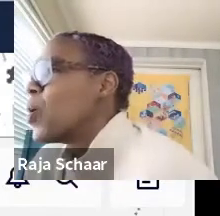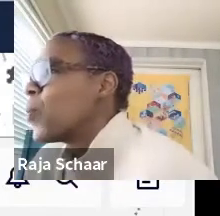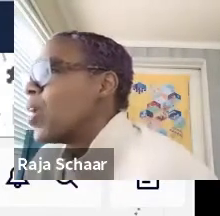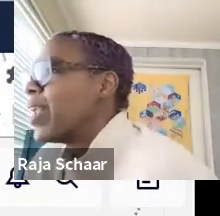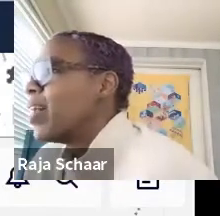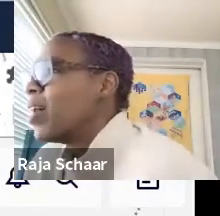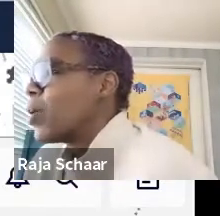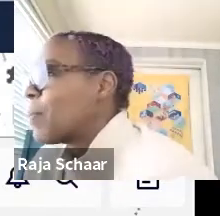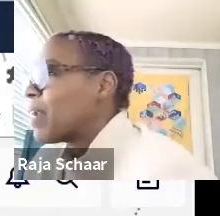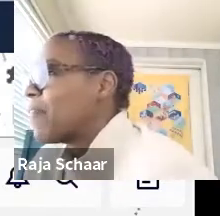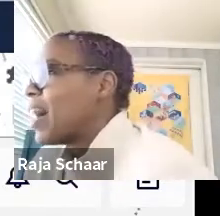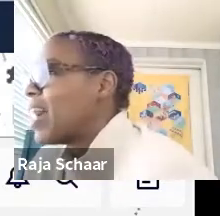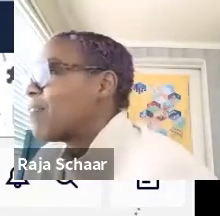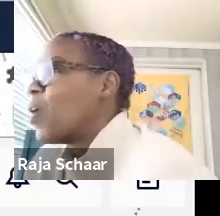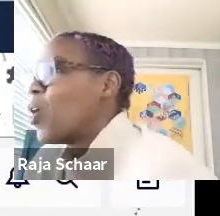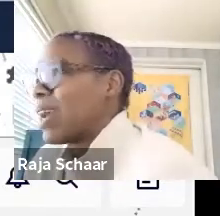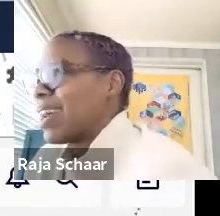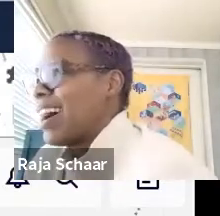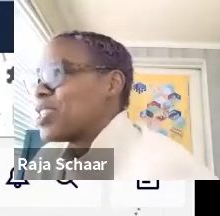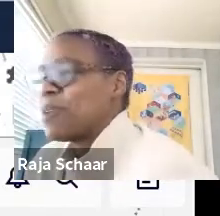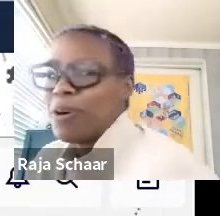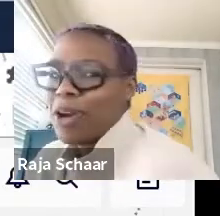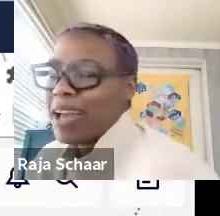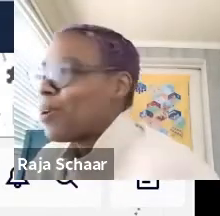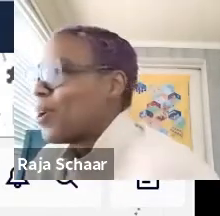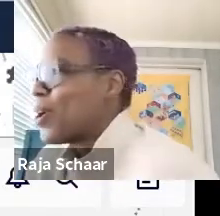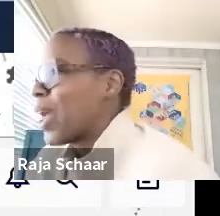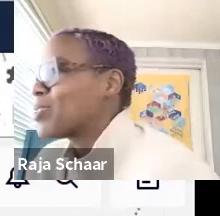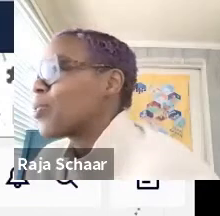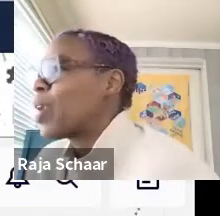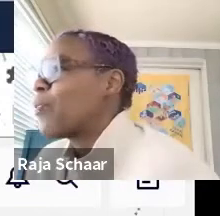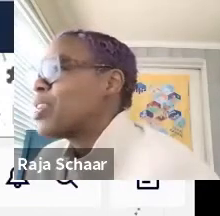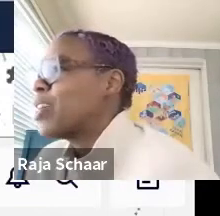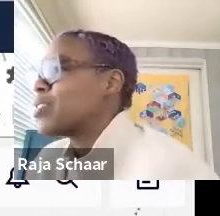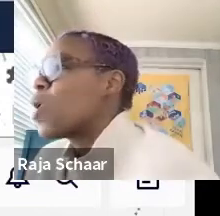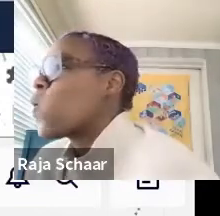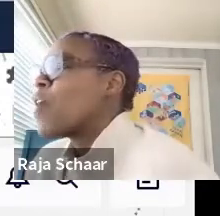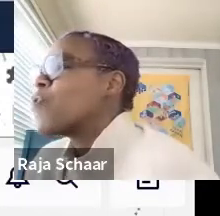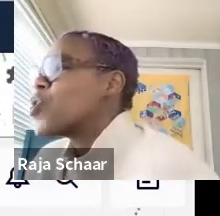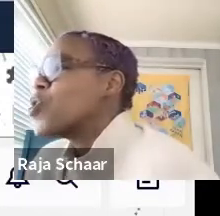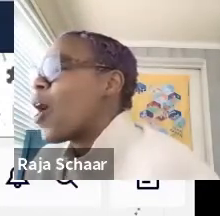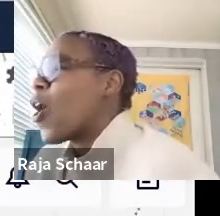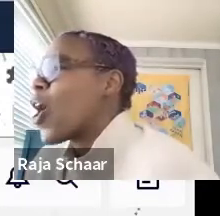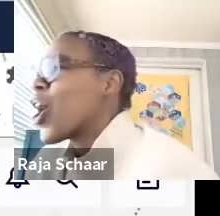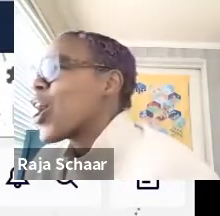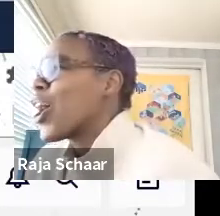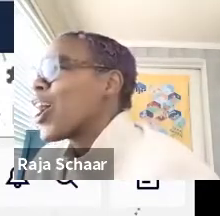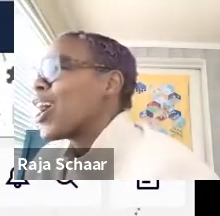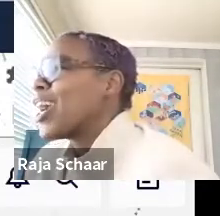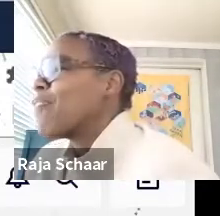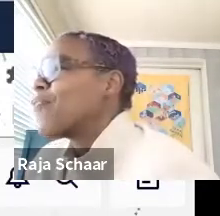2, 1. Okay, we got a 5. Oh my gosh, people. Okay. So what if we did this? If you